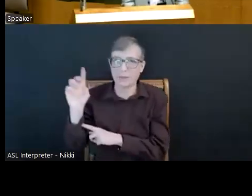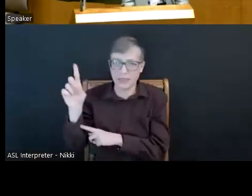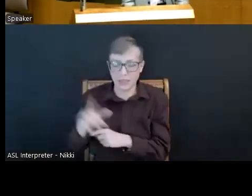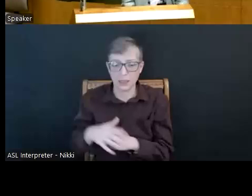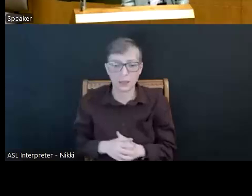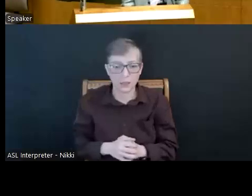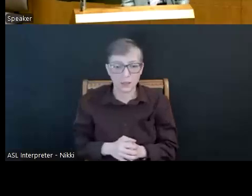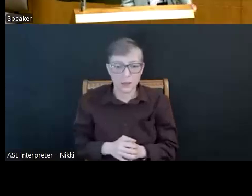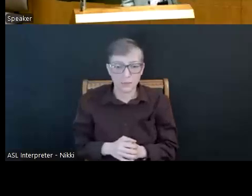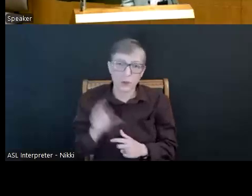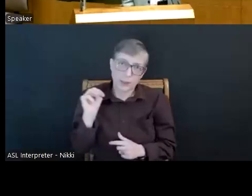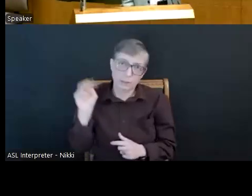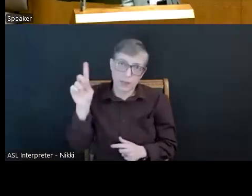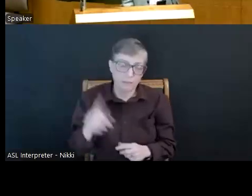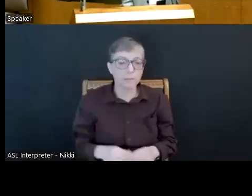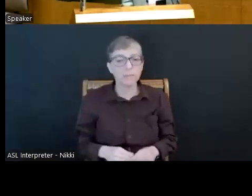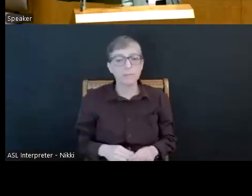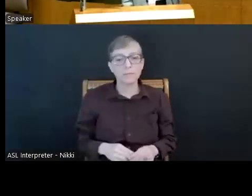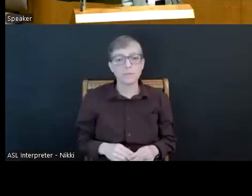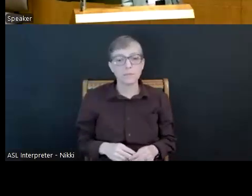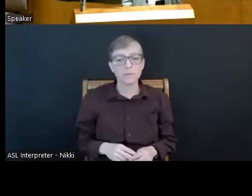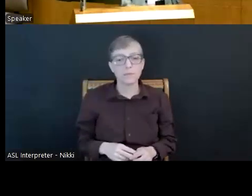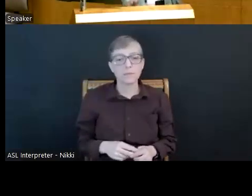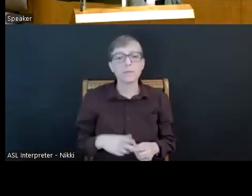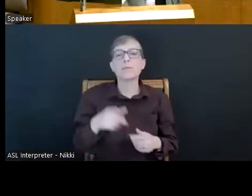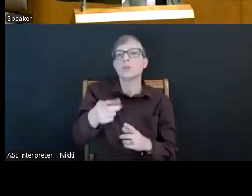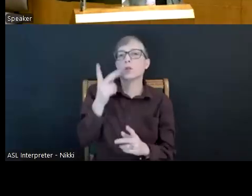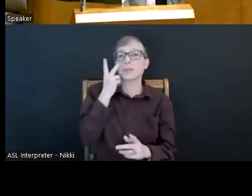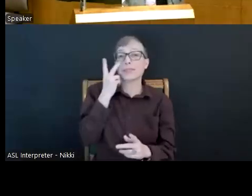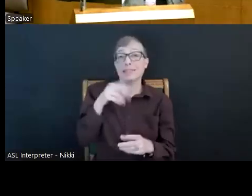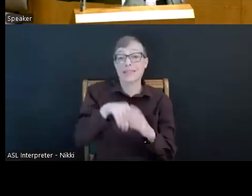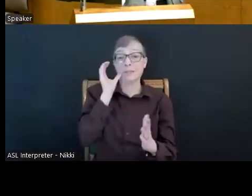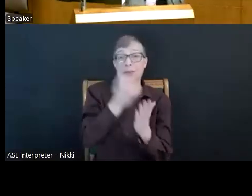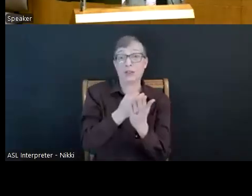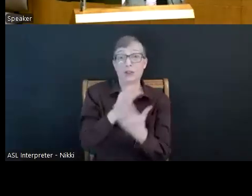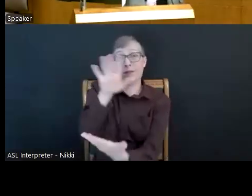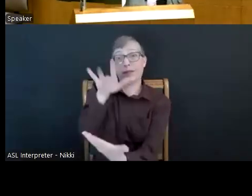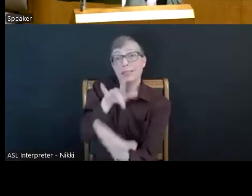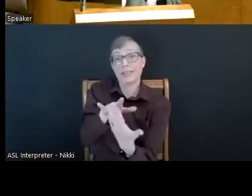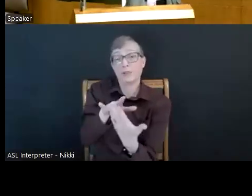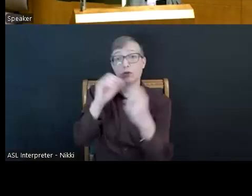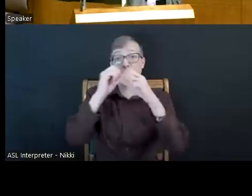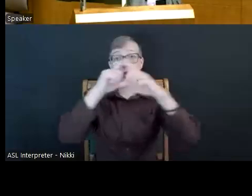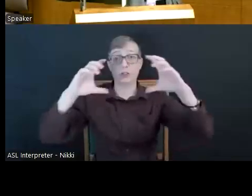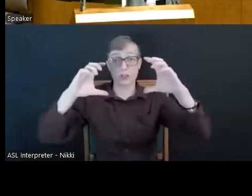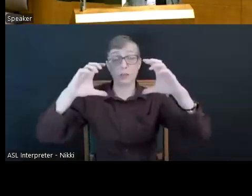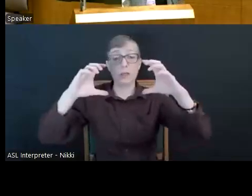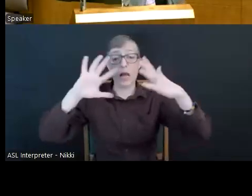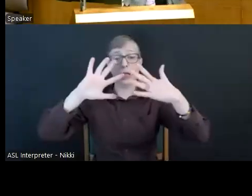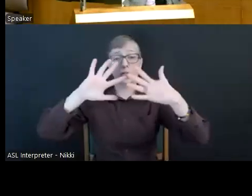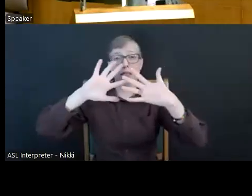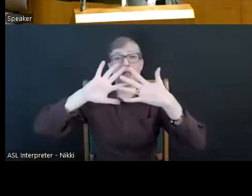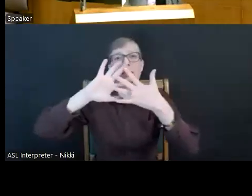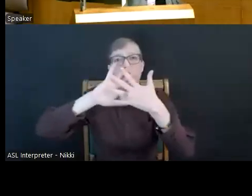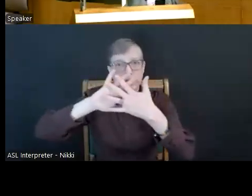here from this example, again, what people are losing is central vision, and then that amount of central vision, or that scotoma,